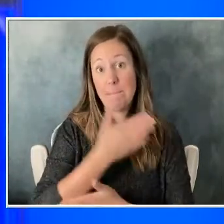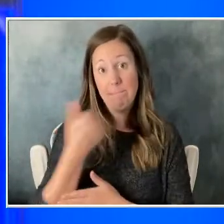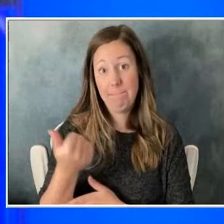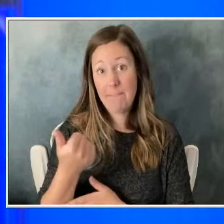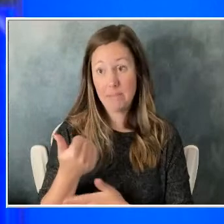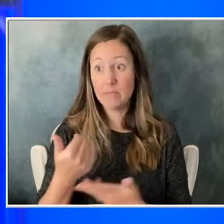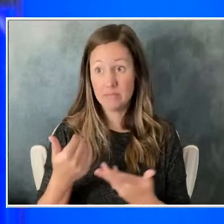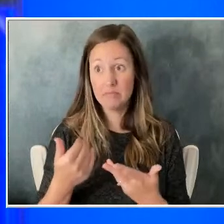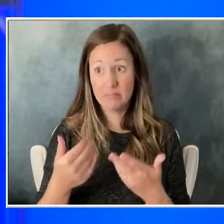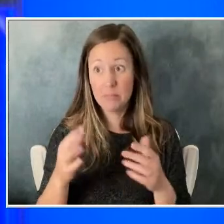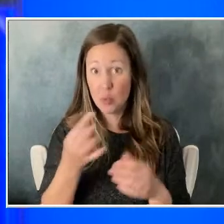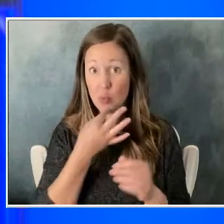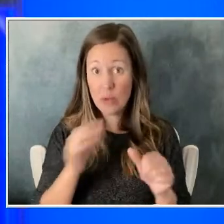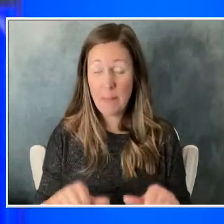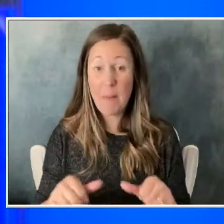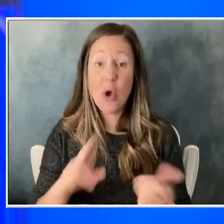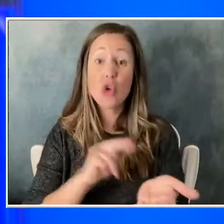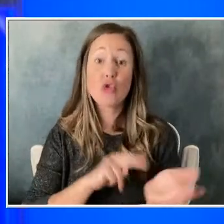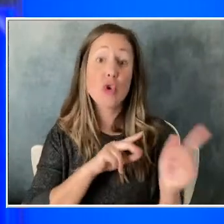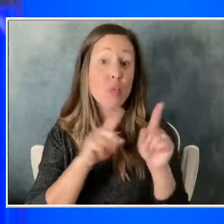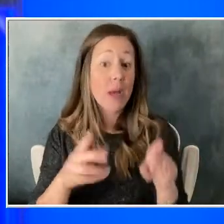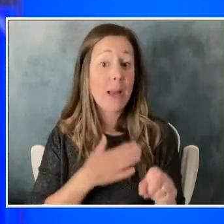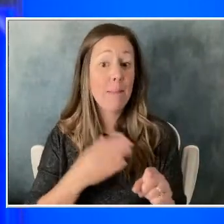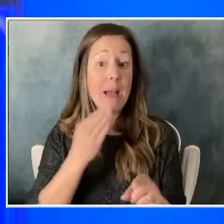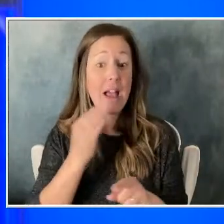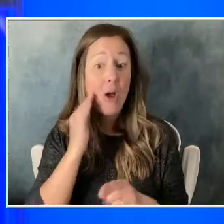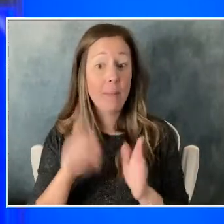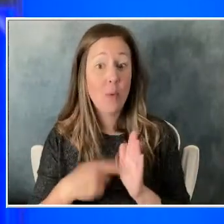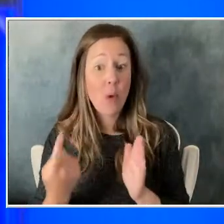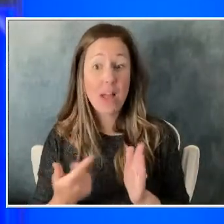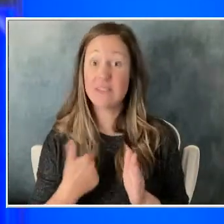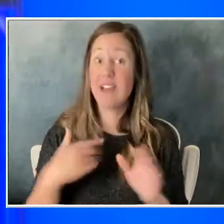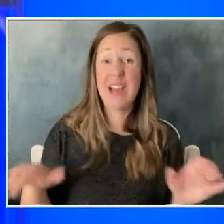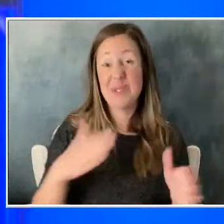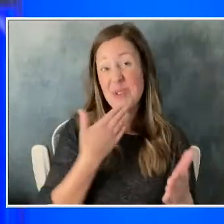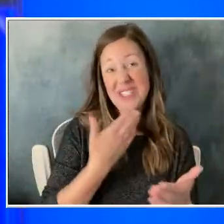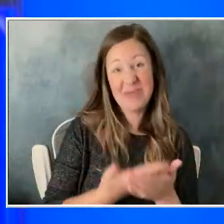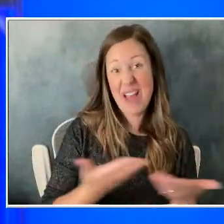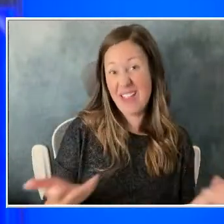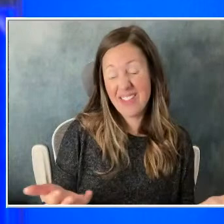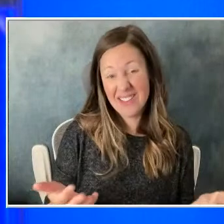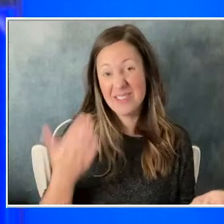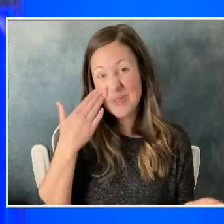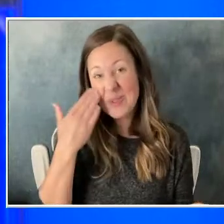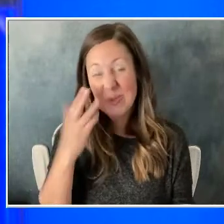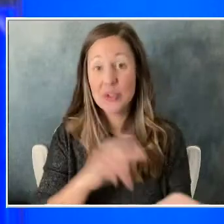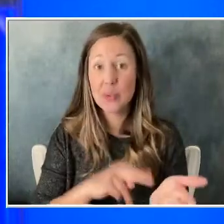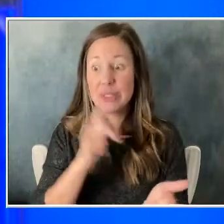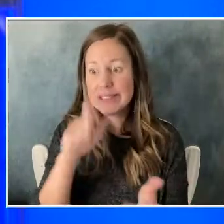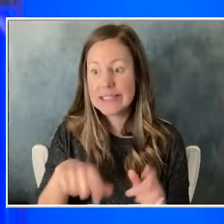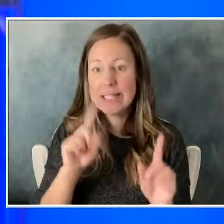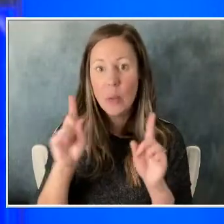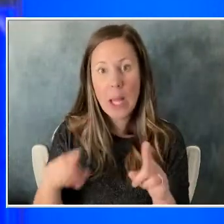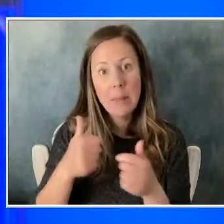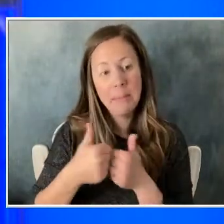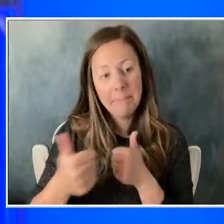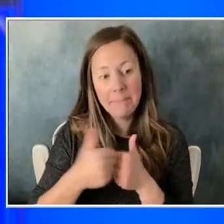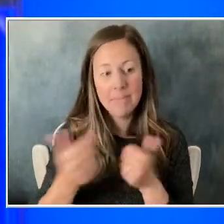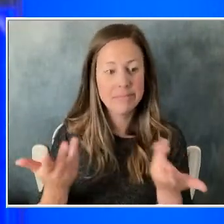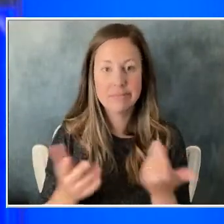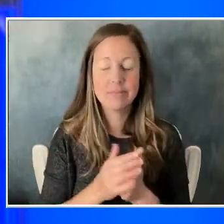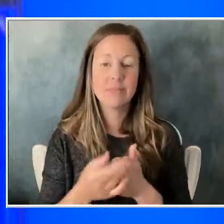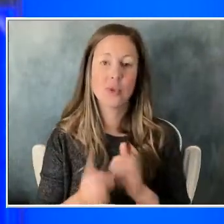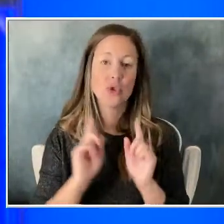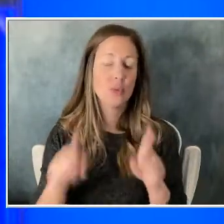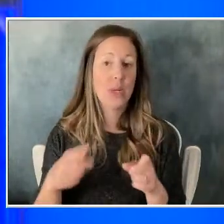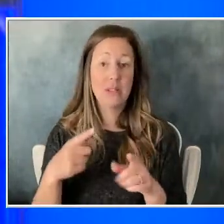she came only once because I was doing so well under the circumstances that they believe, I mean, she thought I didn't